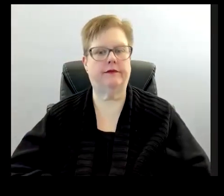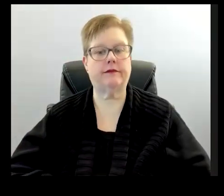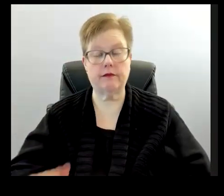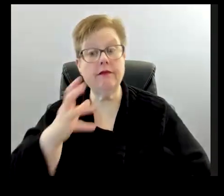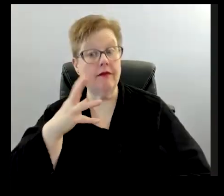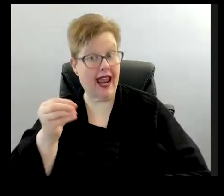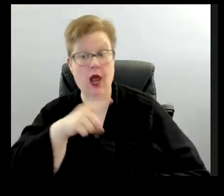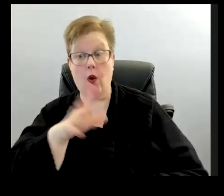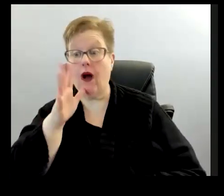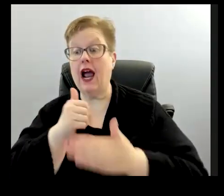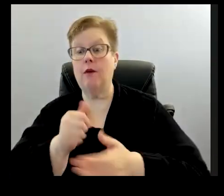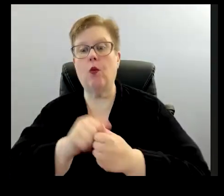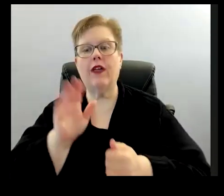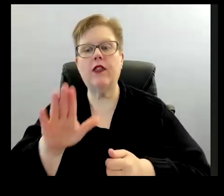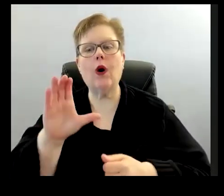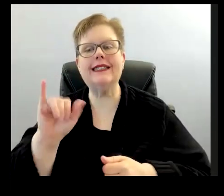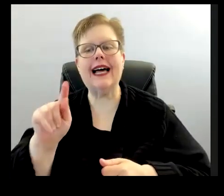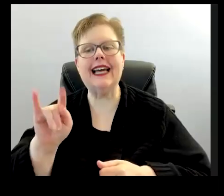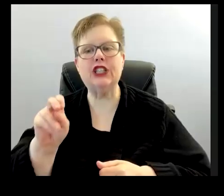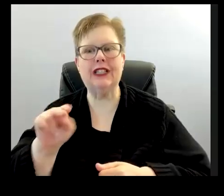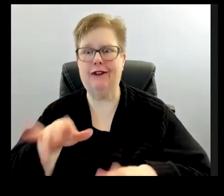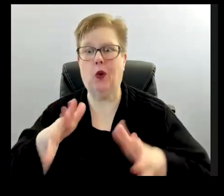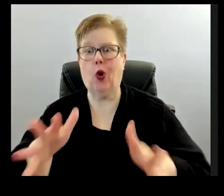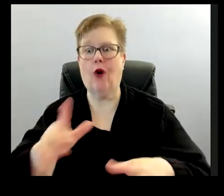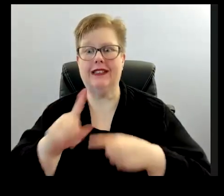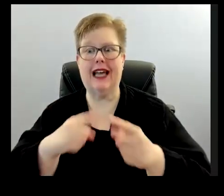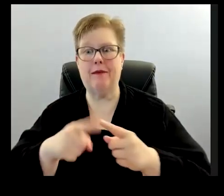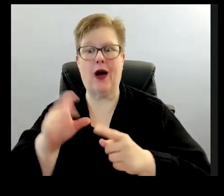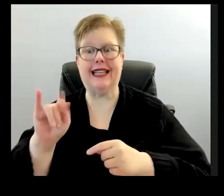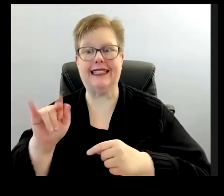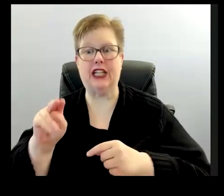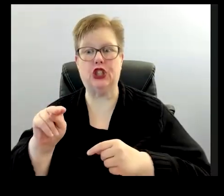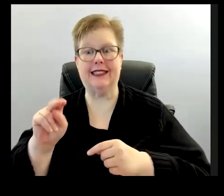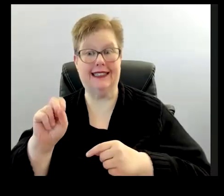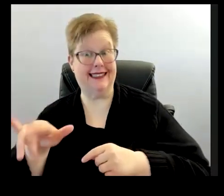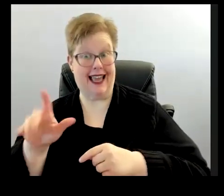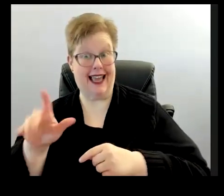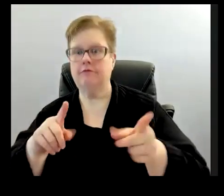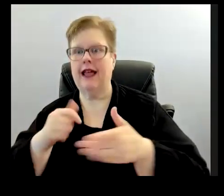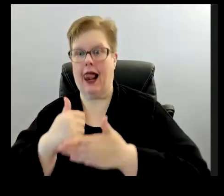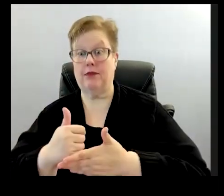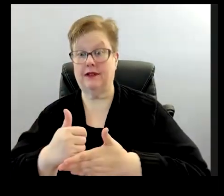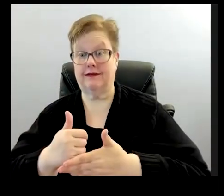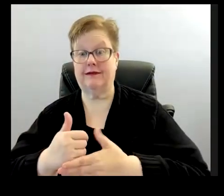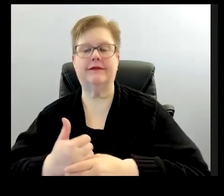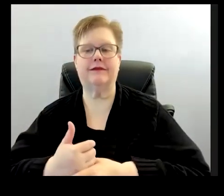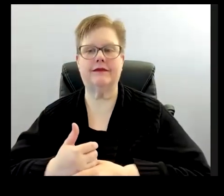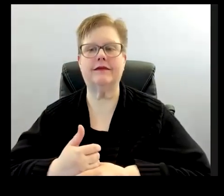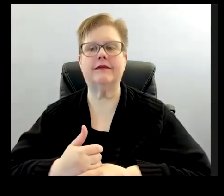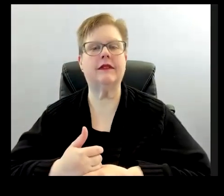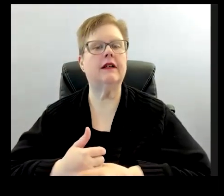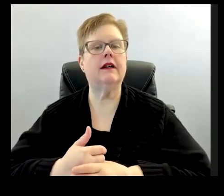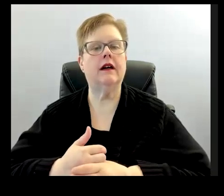And this can actually help you with your citations. So if you're someone who's nervous about citation style, this can help you do it. So